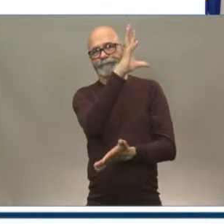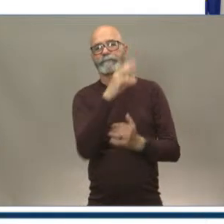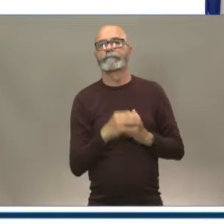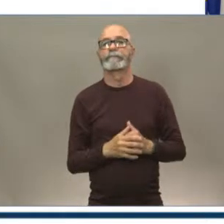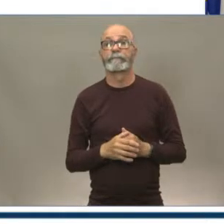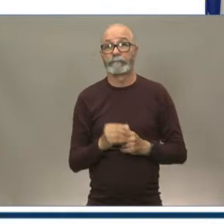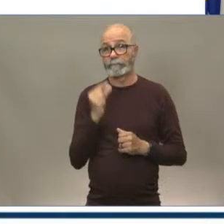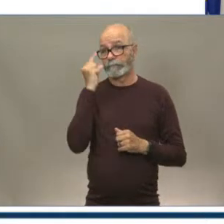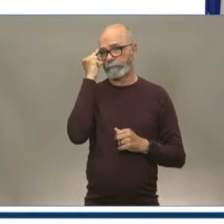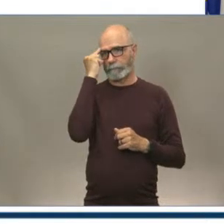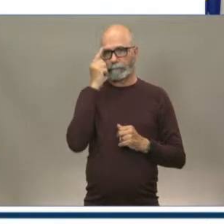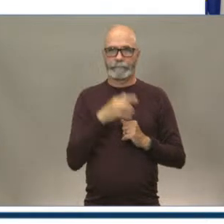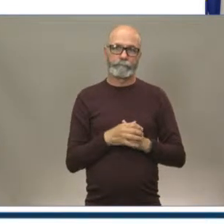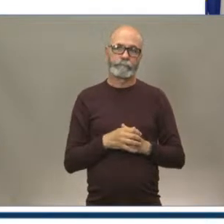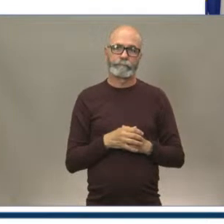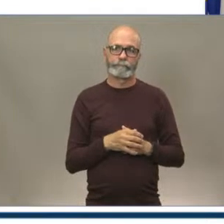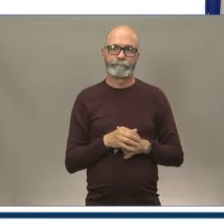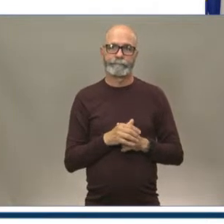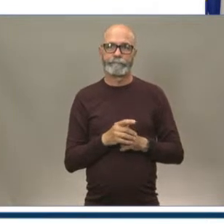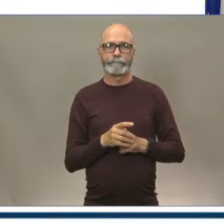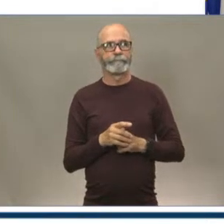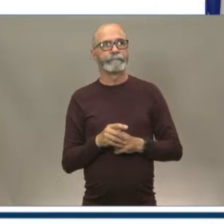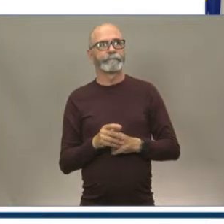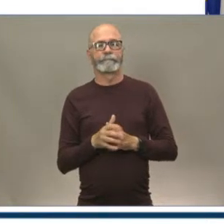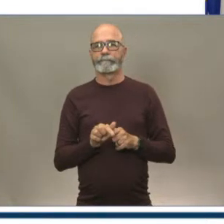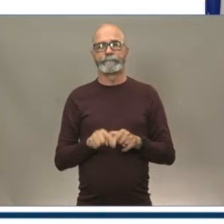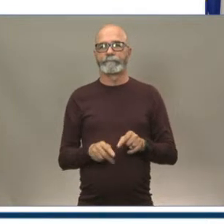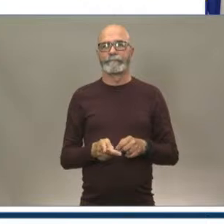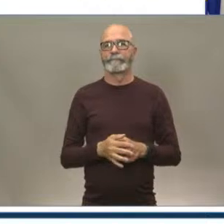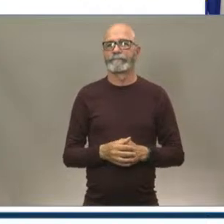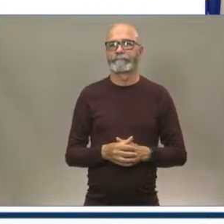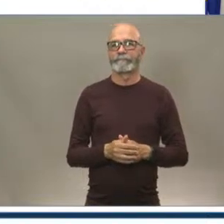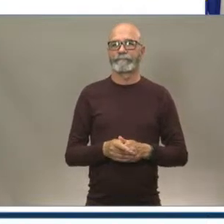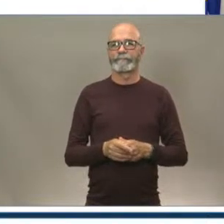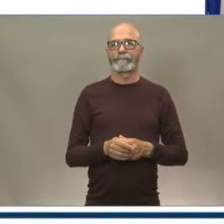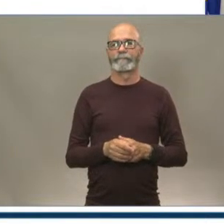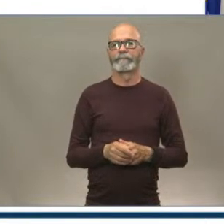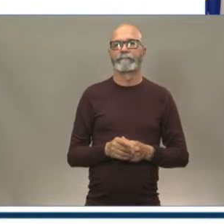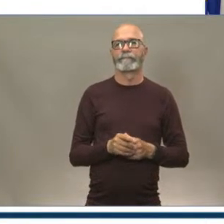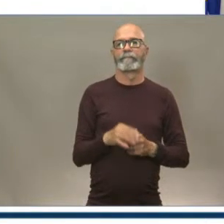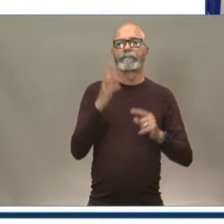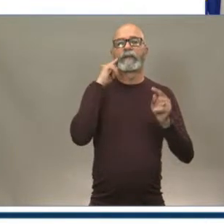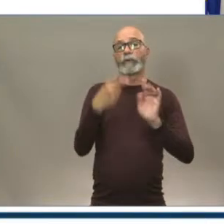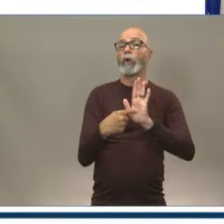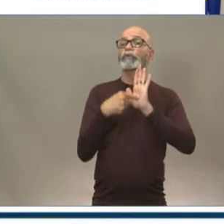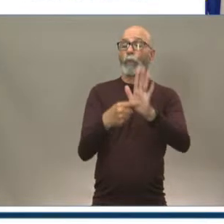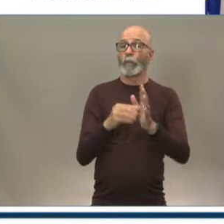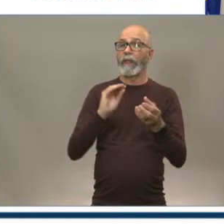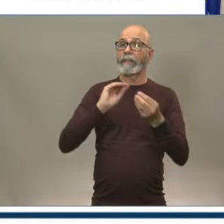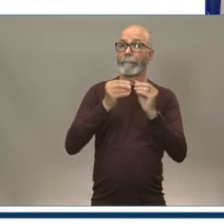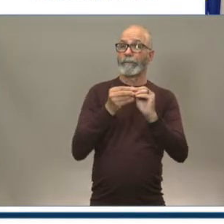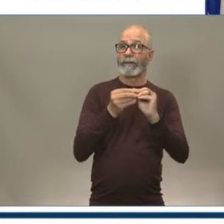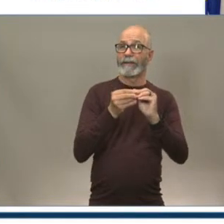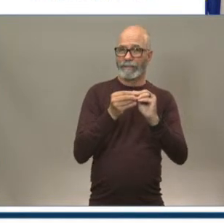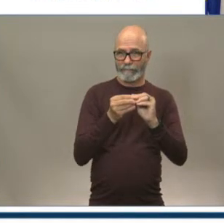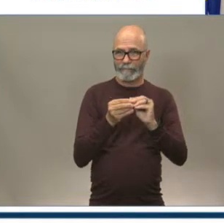So if you look on the slide screen behind me, this shows the number of cases, and there's third wave